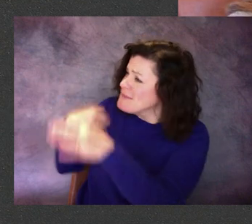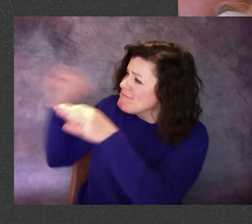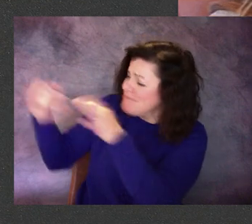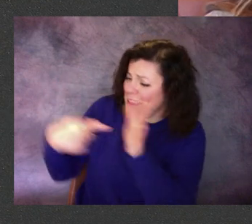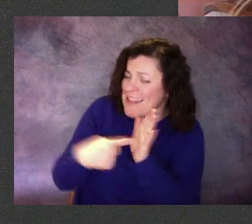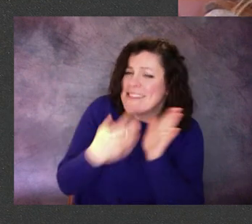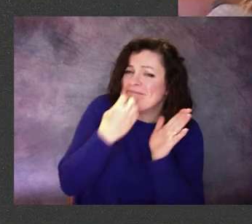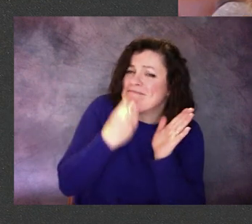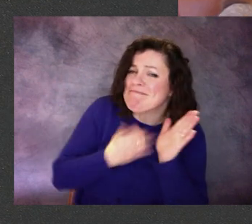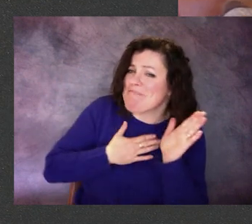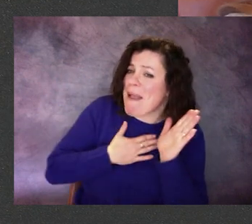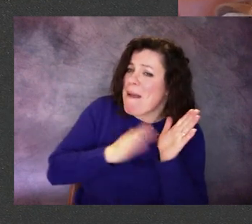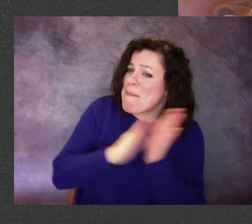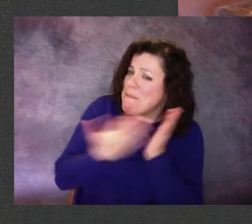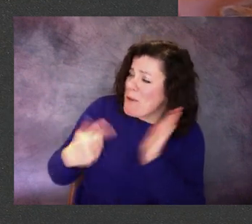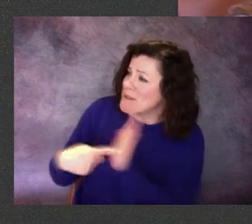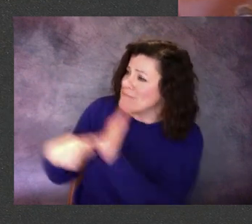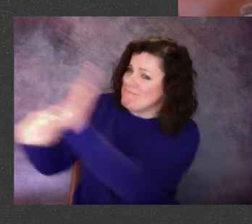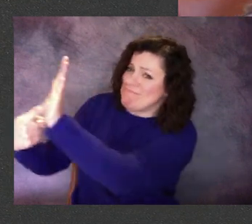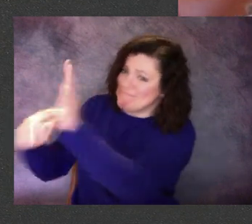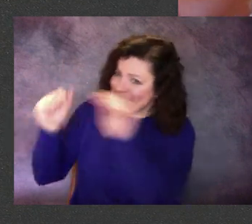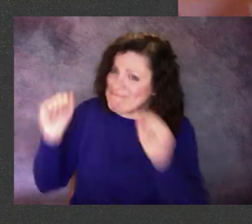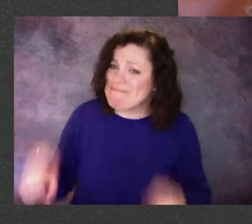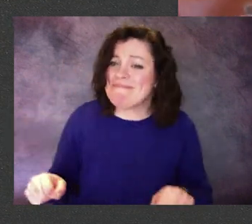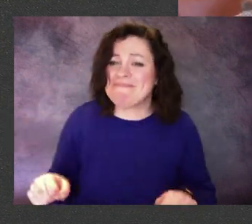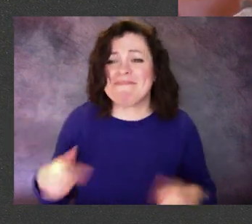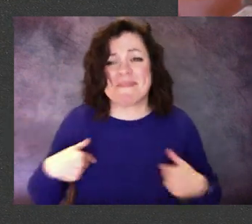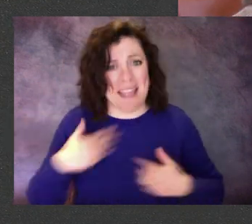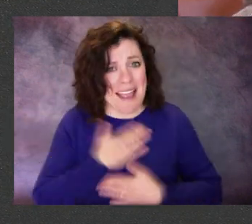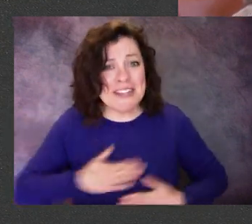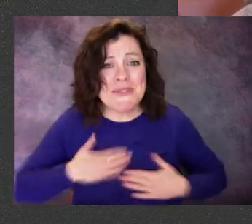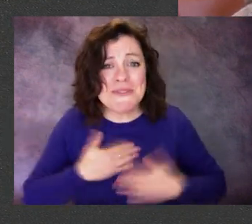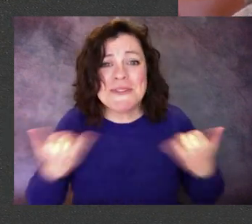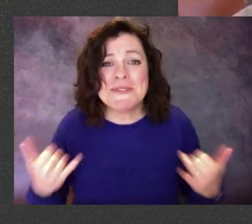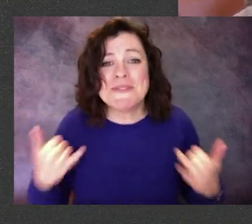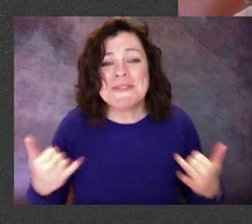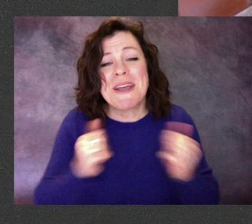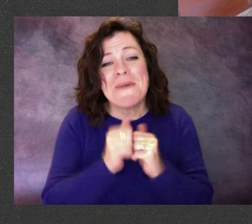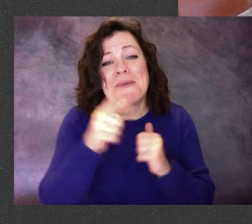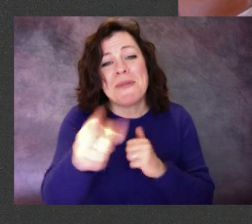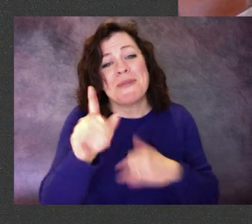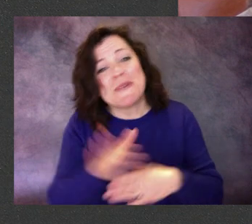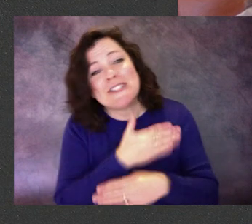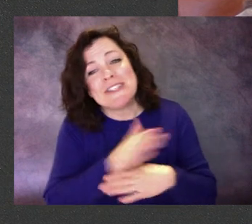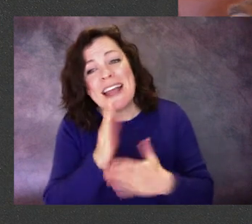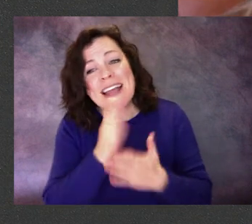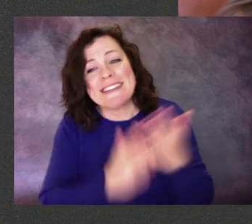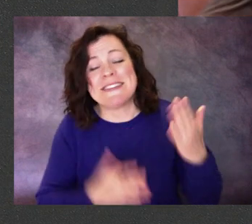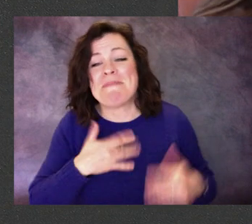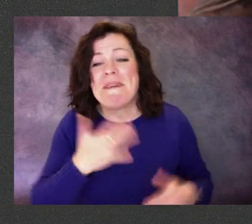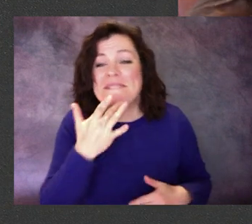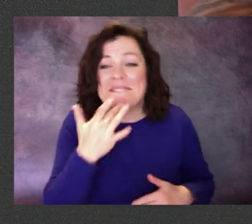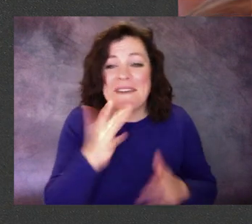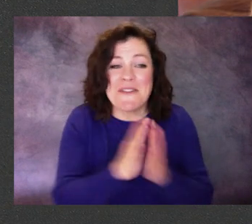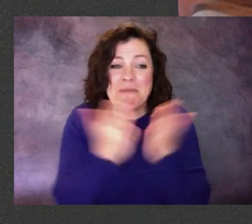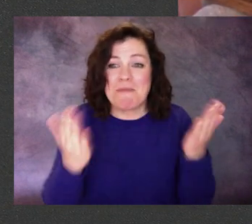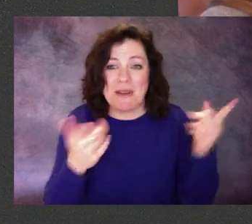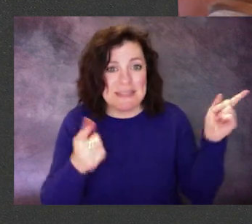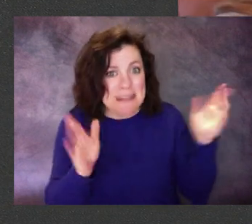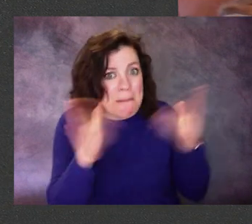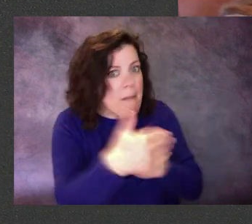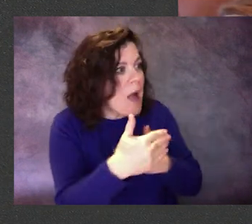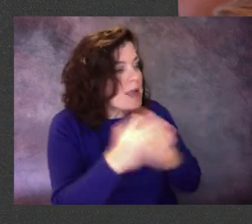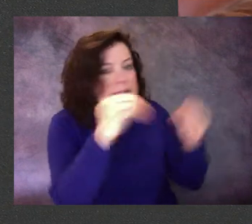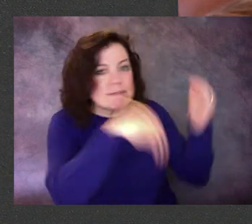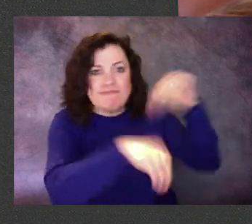ever. I had fun with you today sharing some of my favorite authors and my favorite books, and making a book